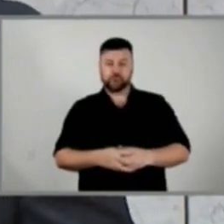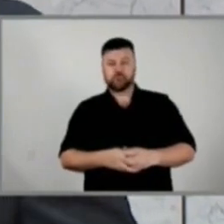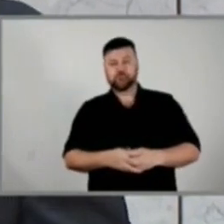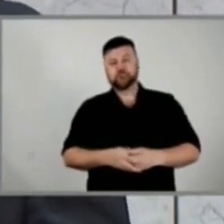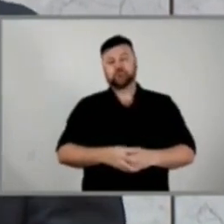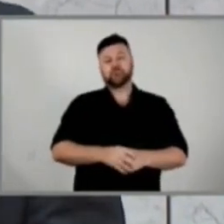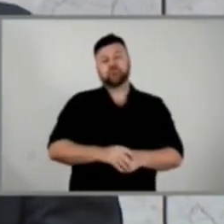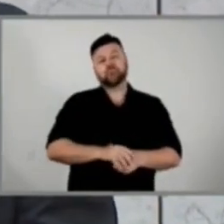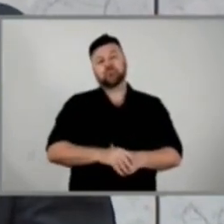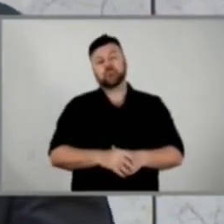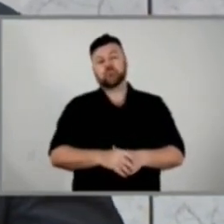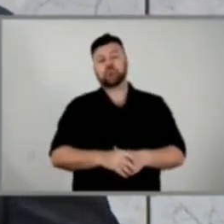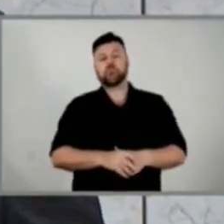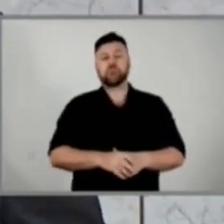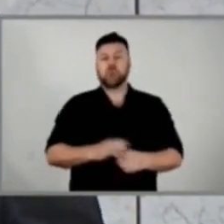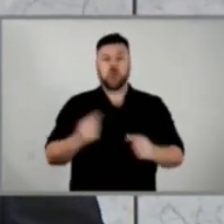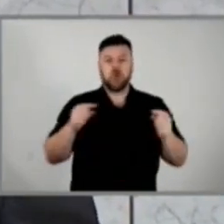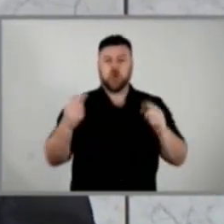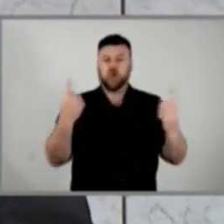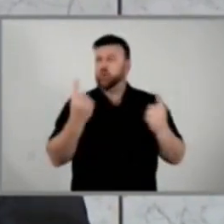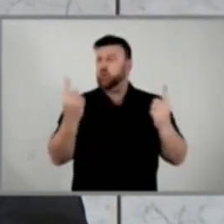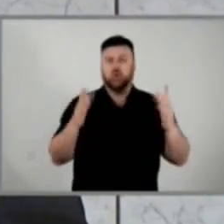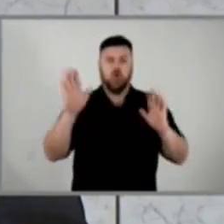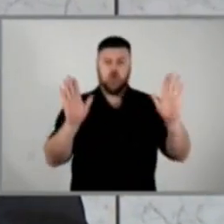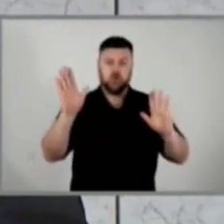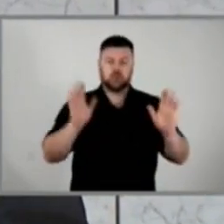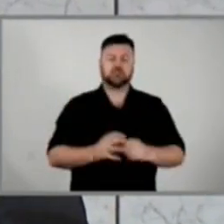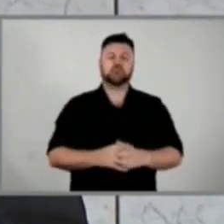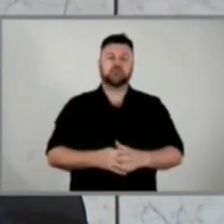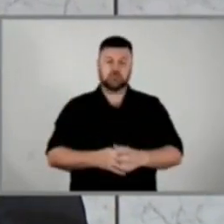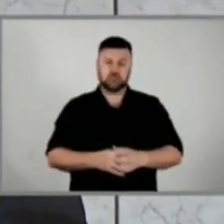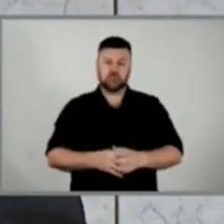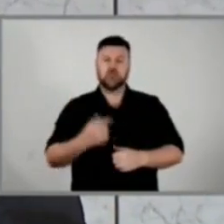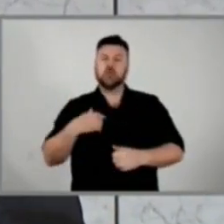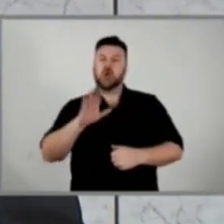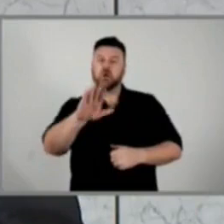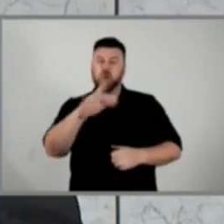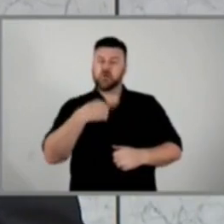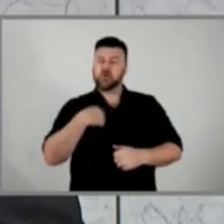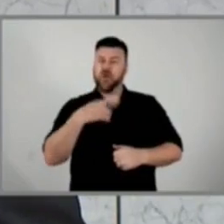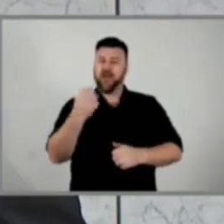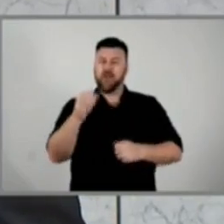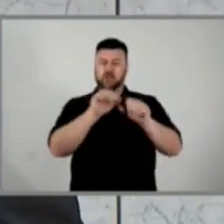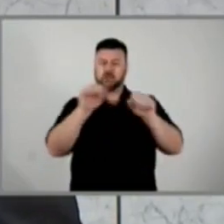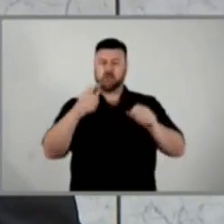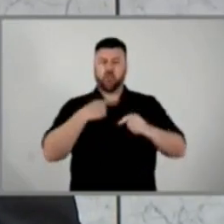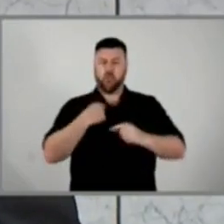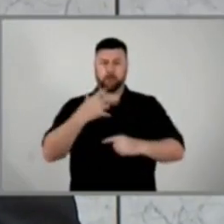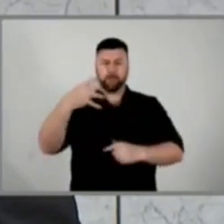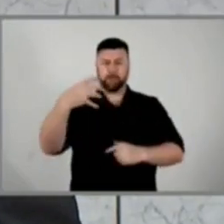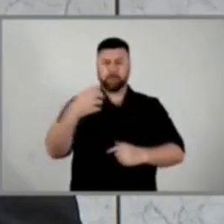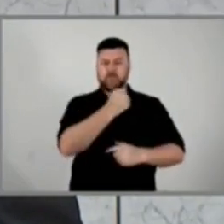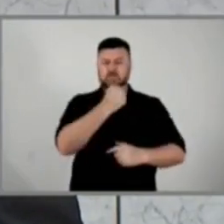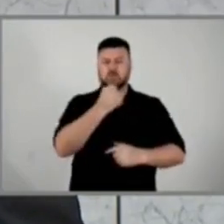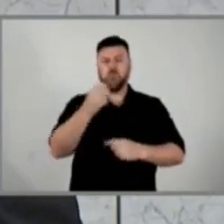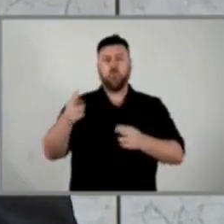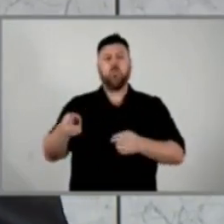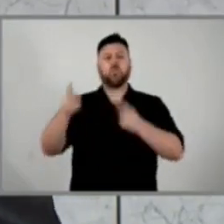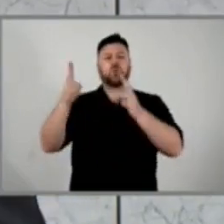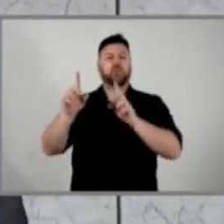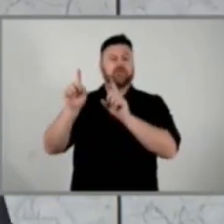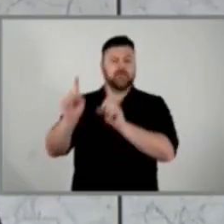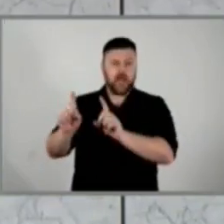Okay, Will Australia move from a system of compulsory hotel quarantine to allowing quarantine in other settings? What will be